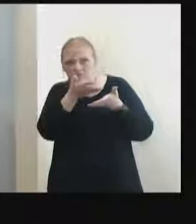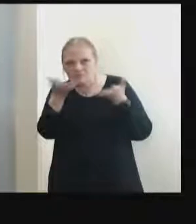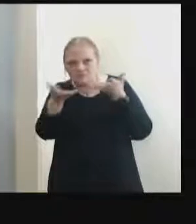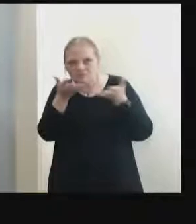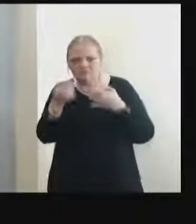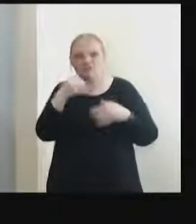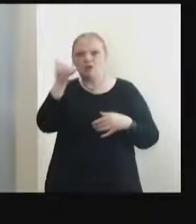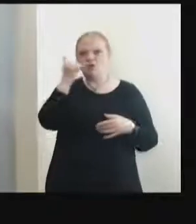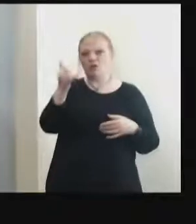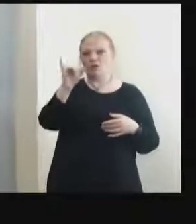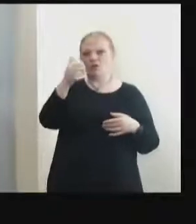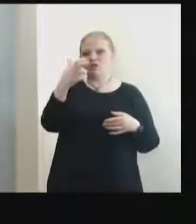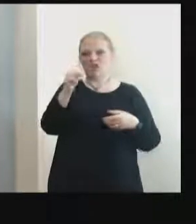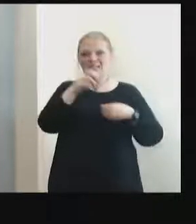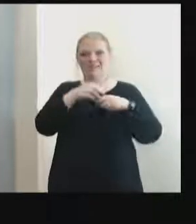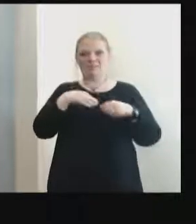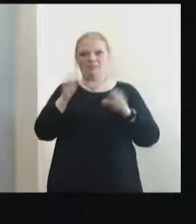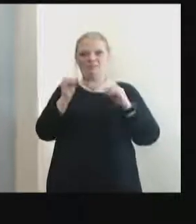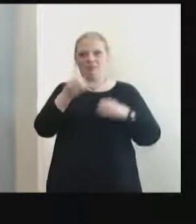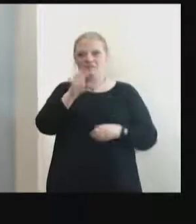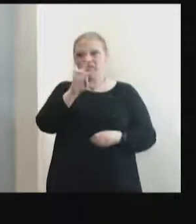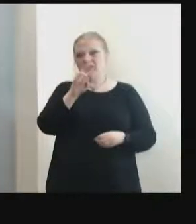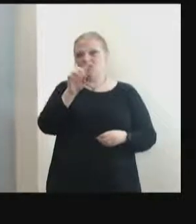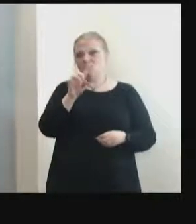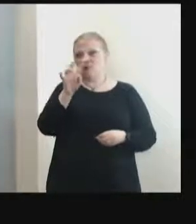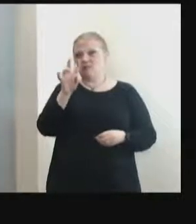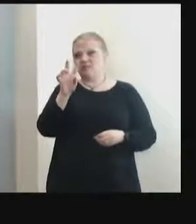call Jason Hurley in my office at